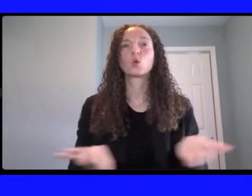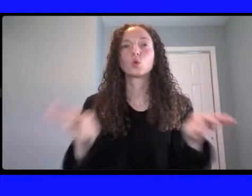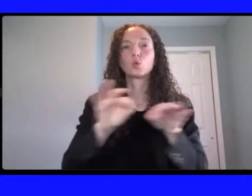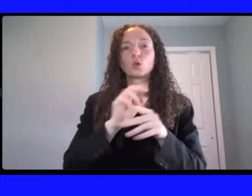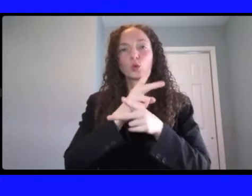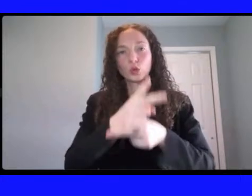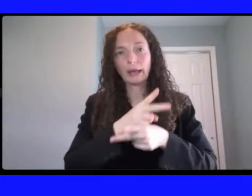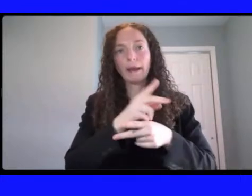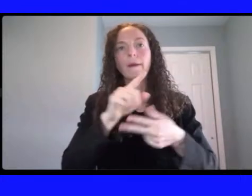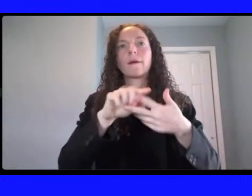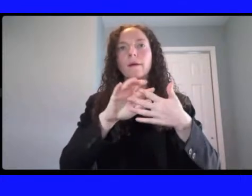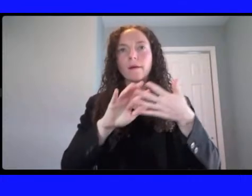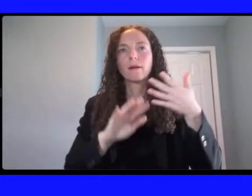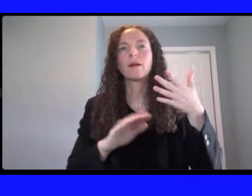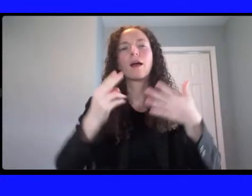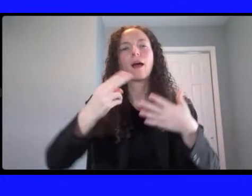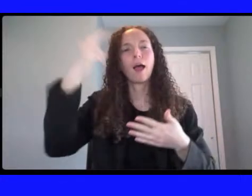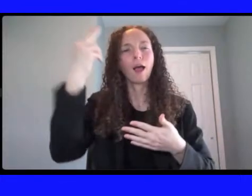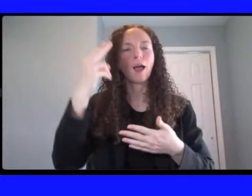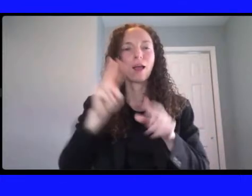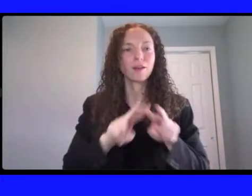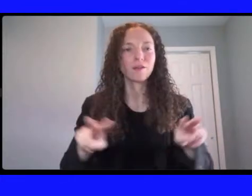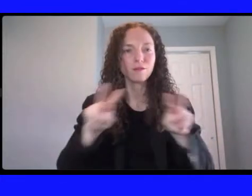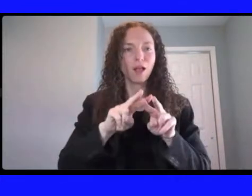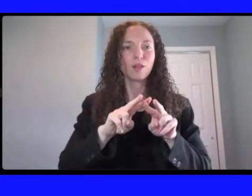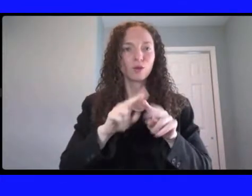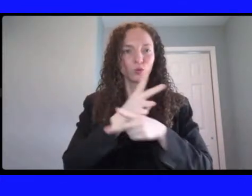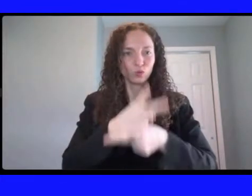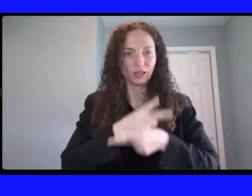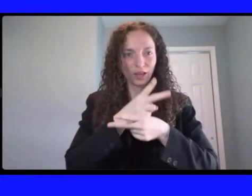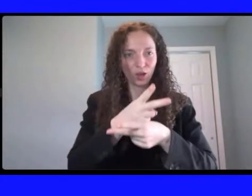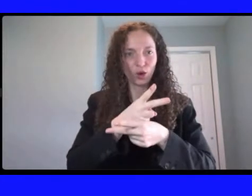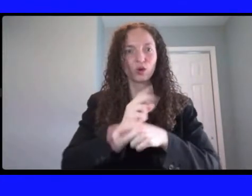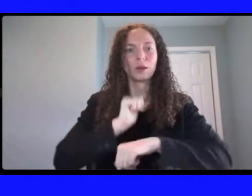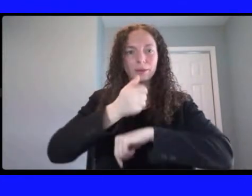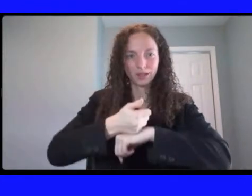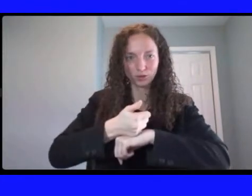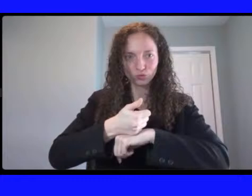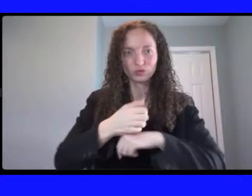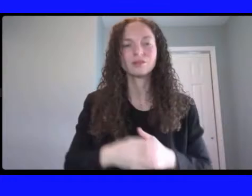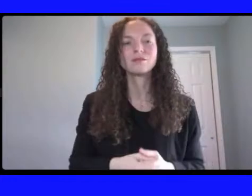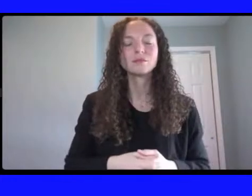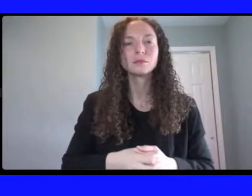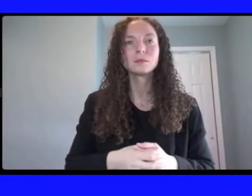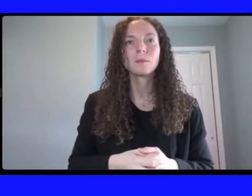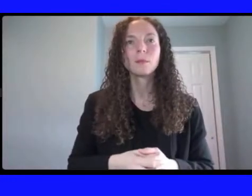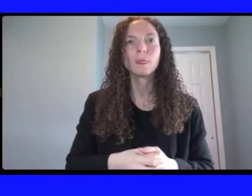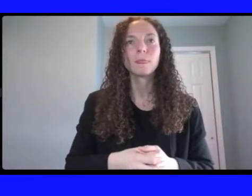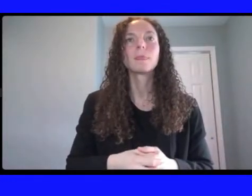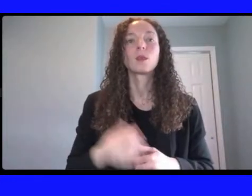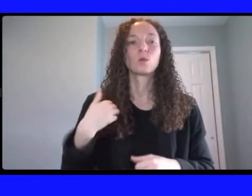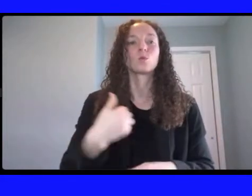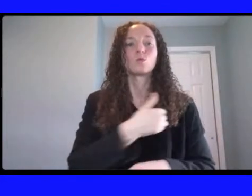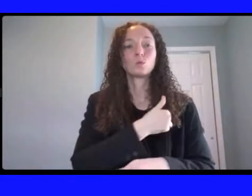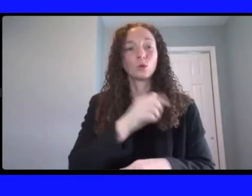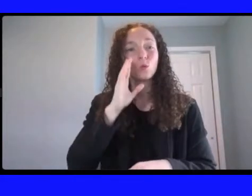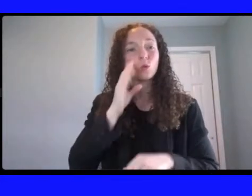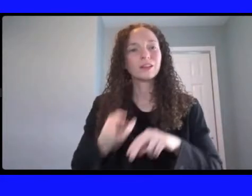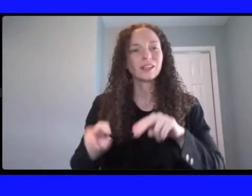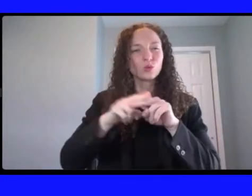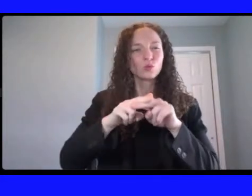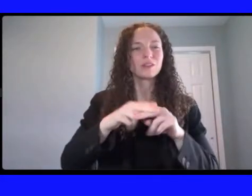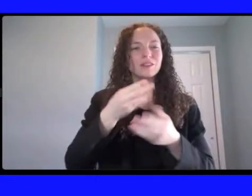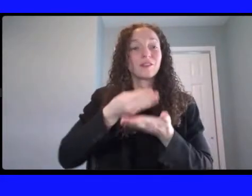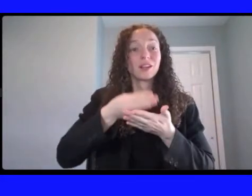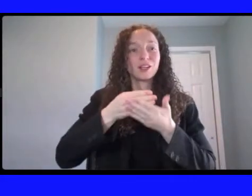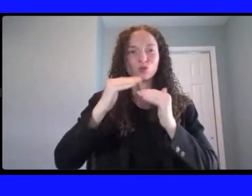the team that will be joining us at the table. If you go to the next slide, Wendy Wilcox is, actually go